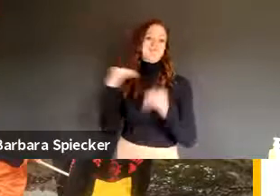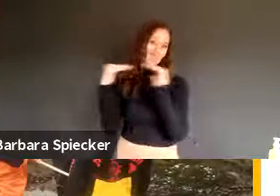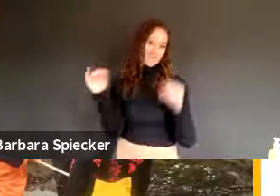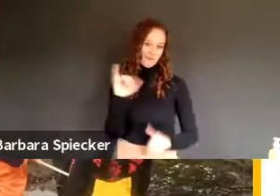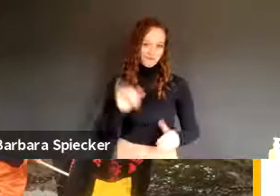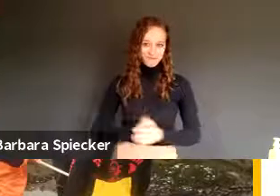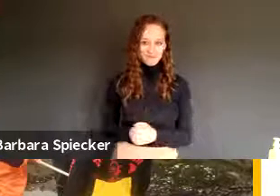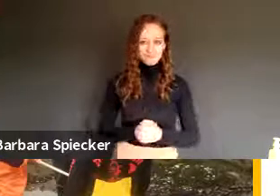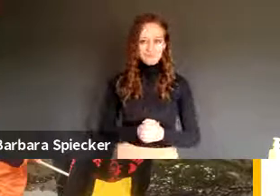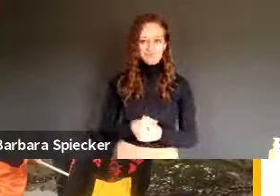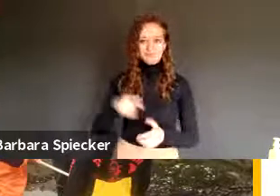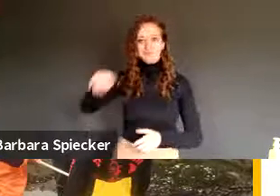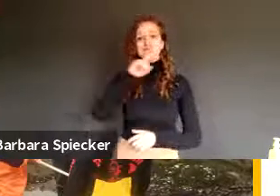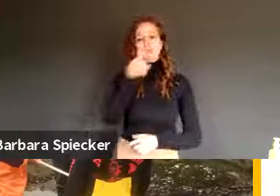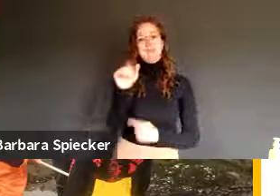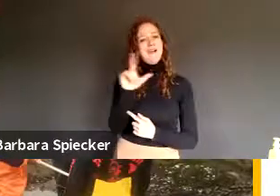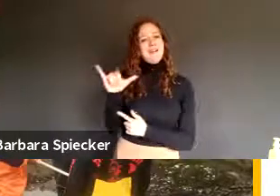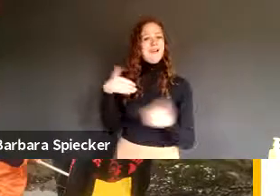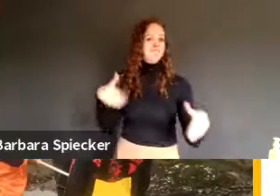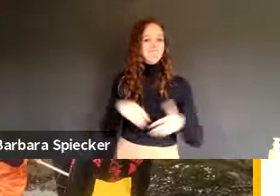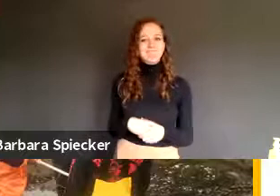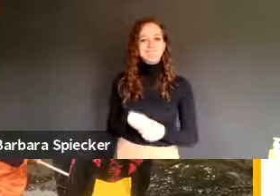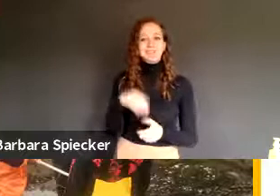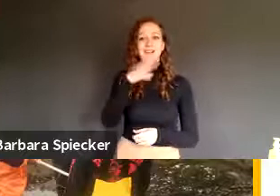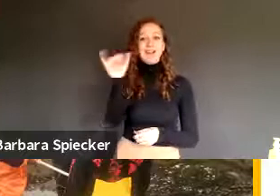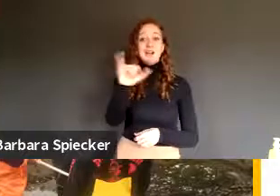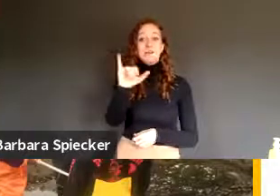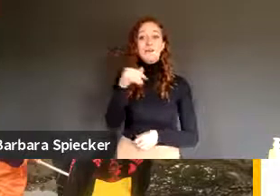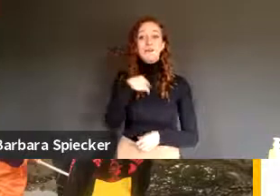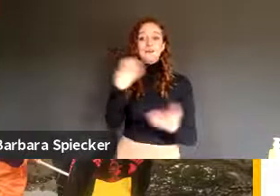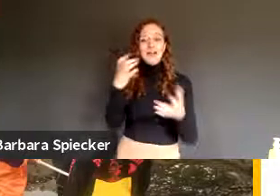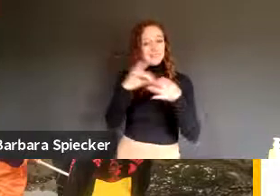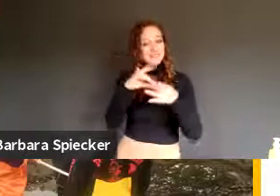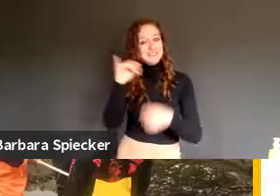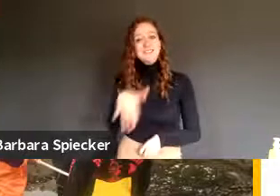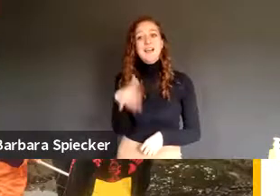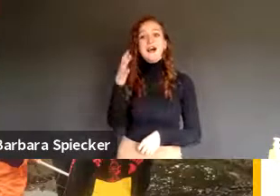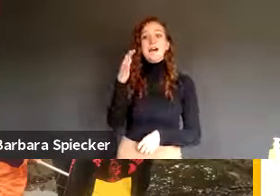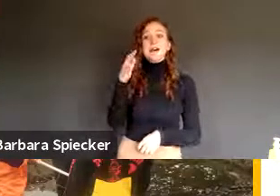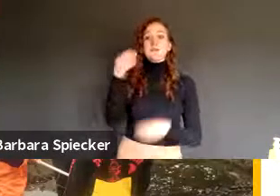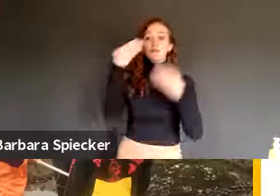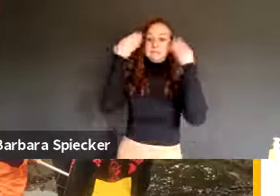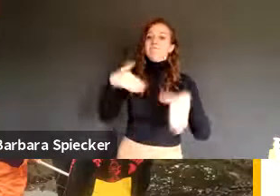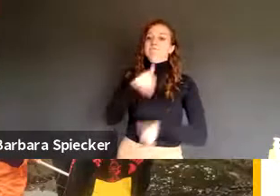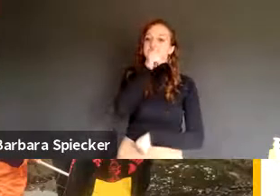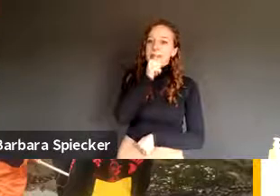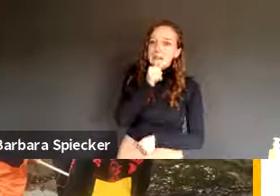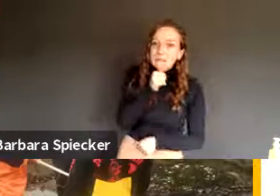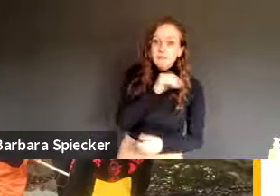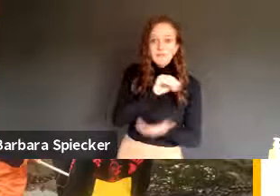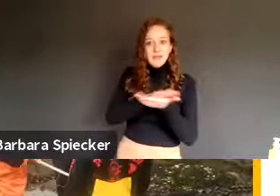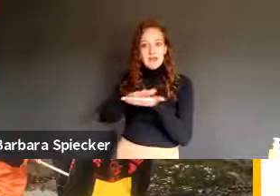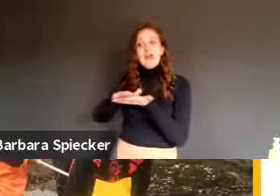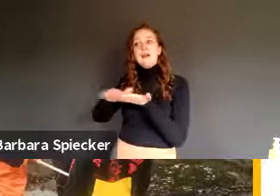was truly a member of the lab, and they treated me as an equal and made every effort to ensure that others saw me as one of the lab too. So they're